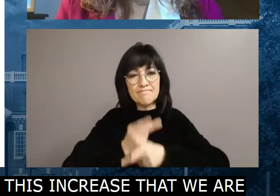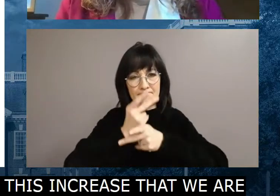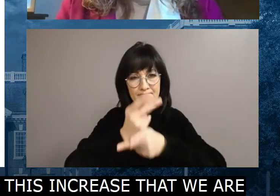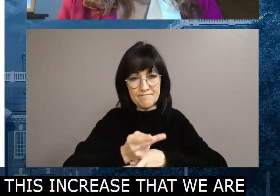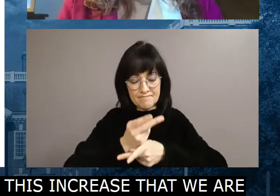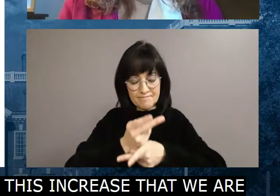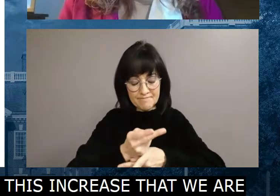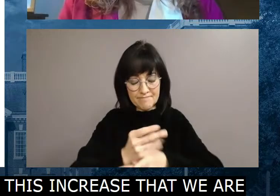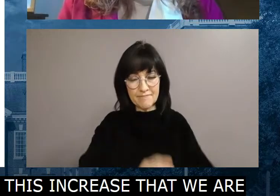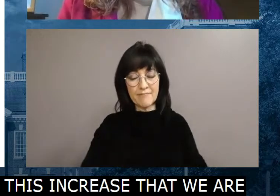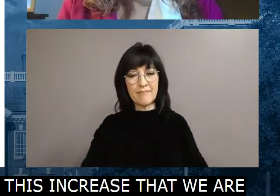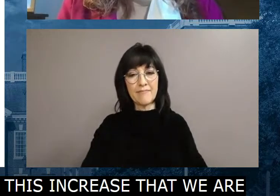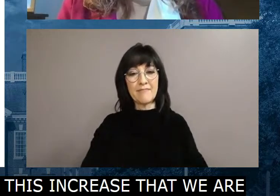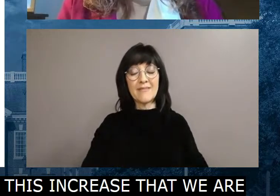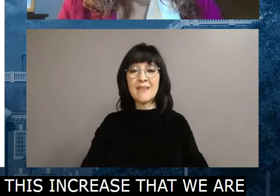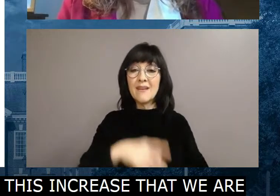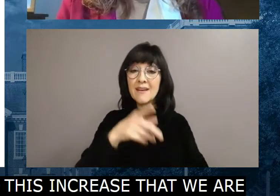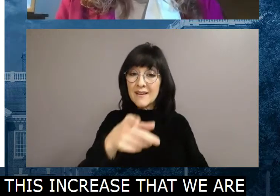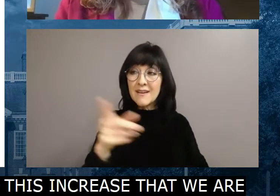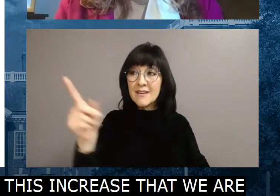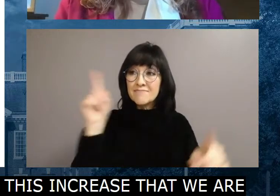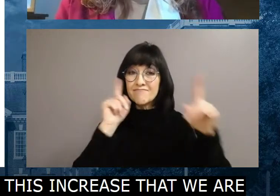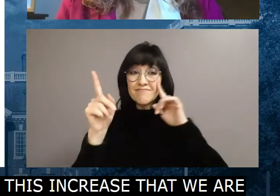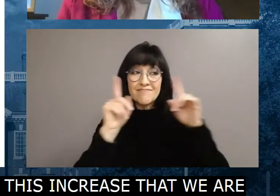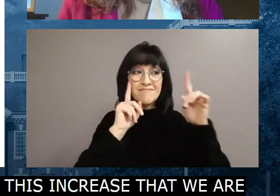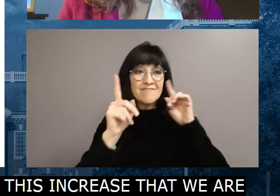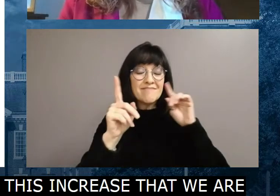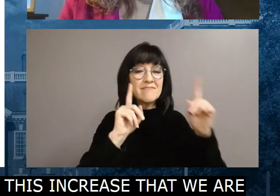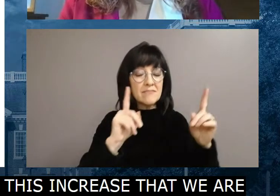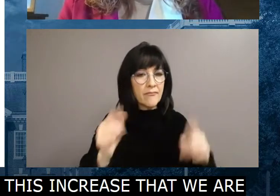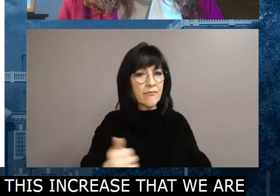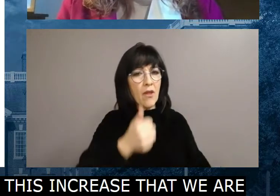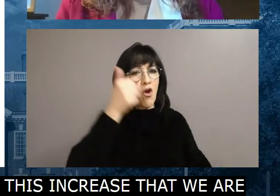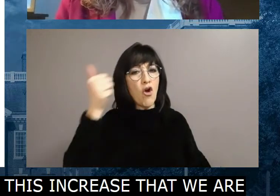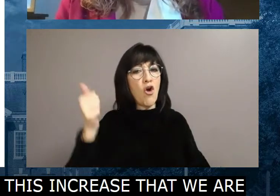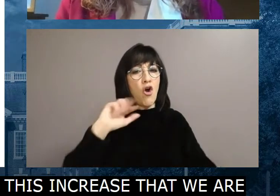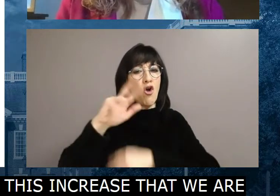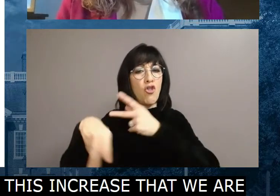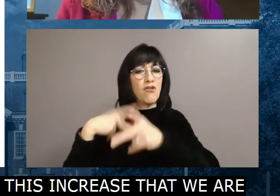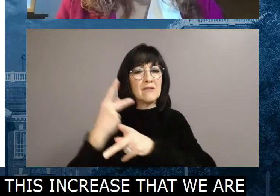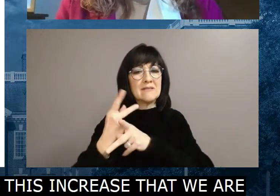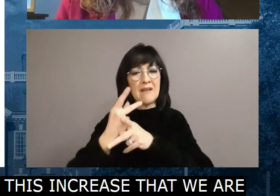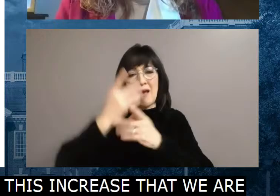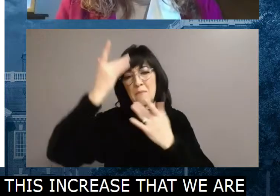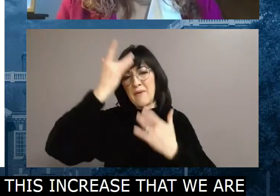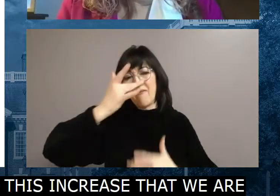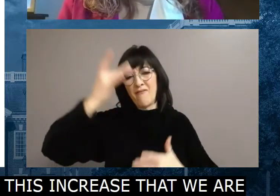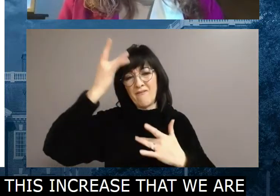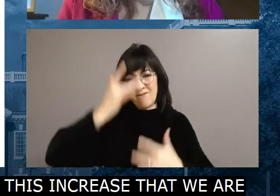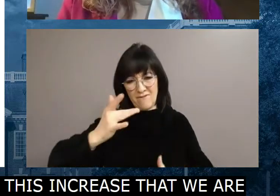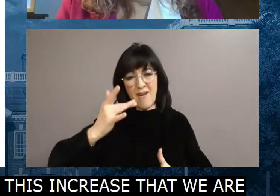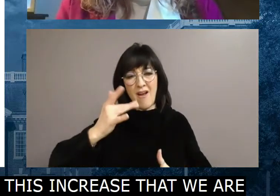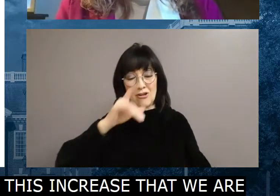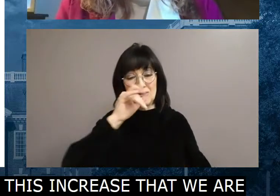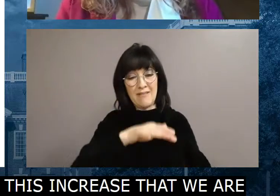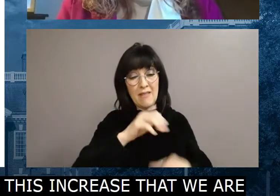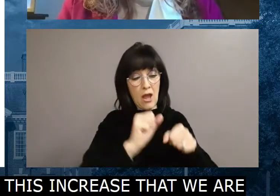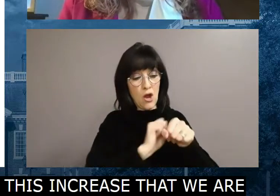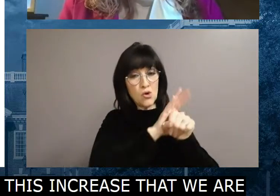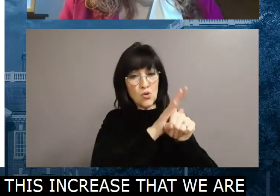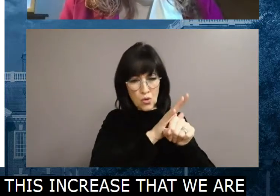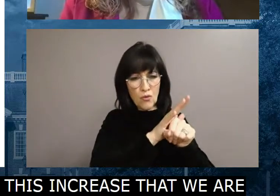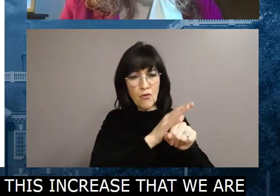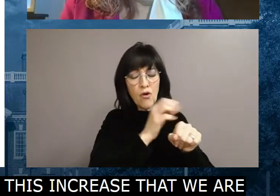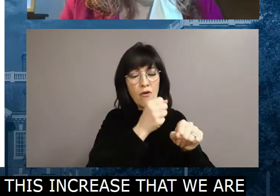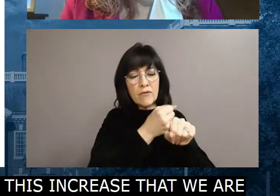have been sequencing in our lab positive cases for variants for about 8 weeks or so.